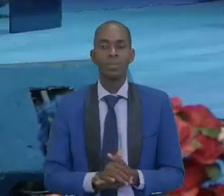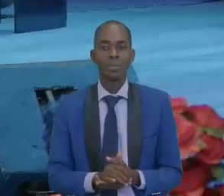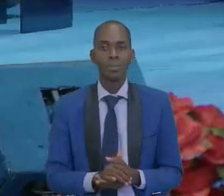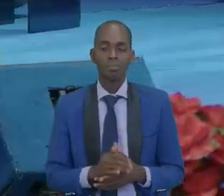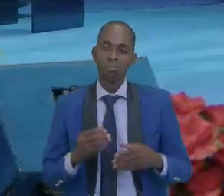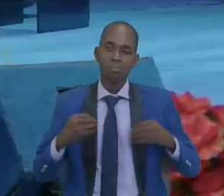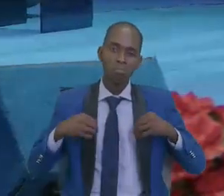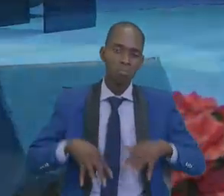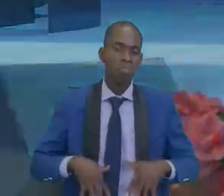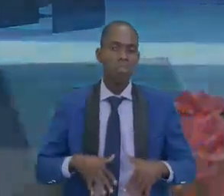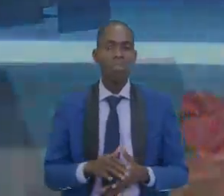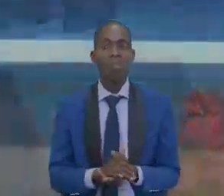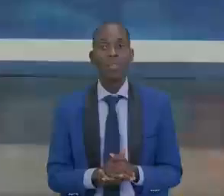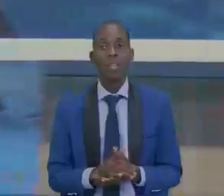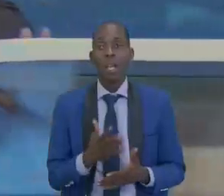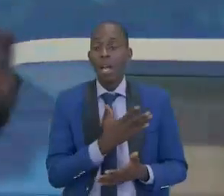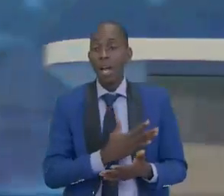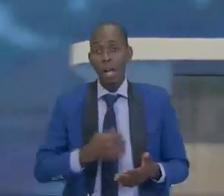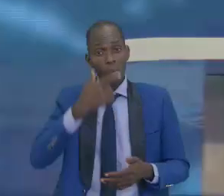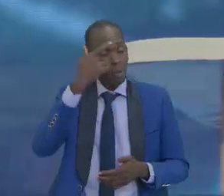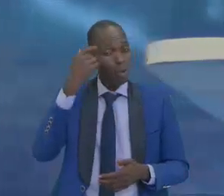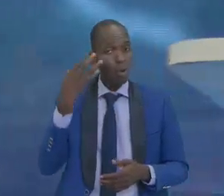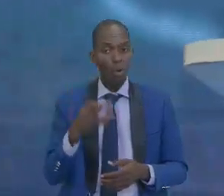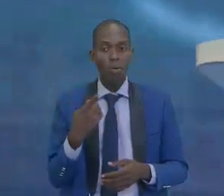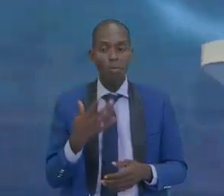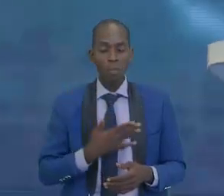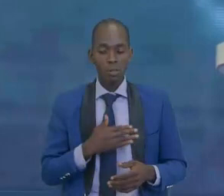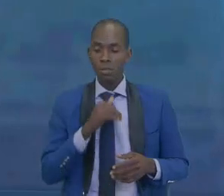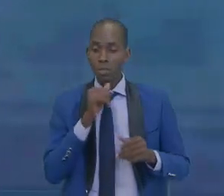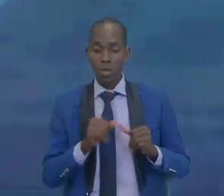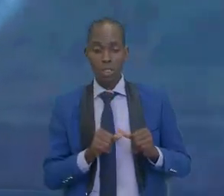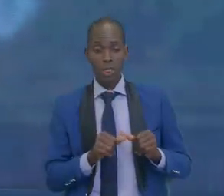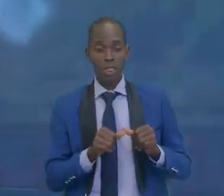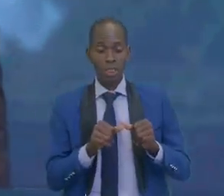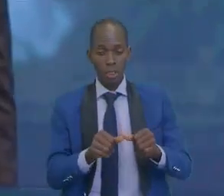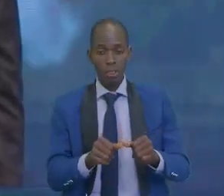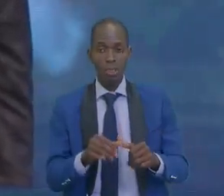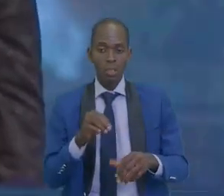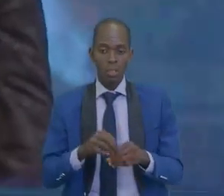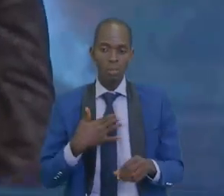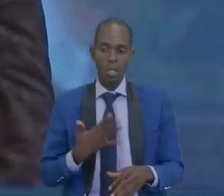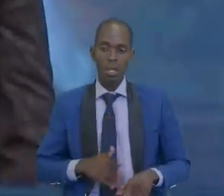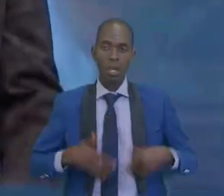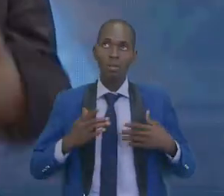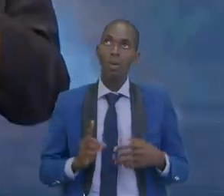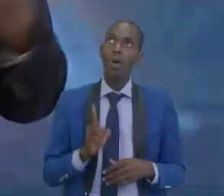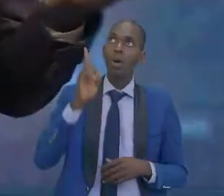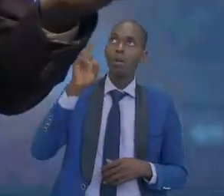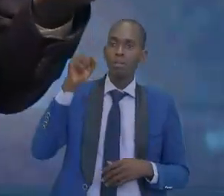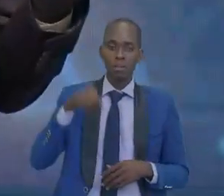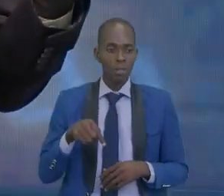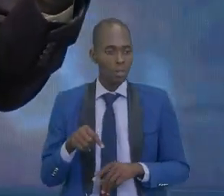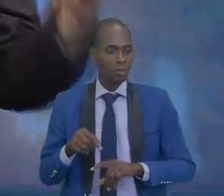And he said, because of the inconsistency in my life, up and down, to and fro,